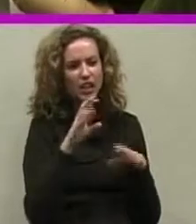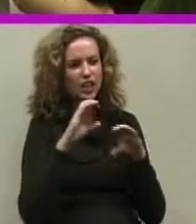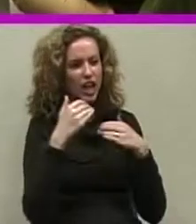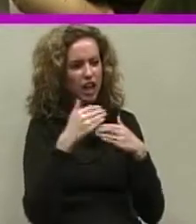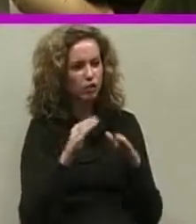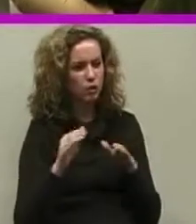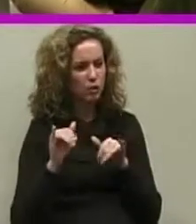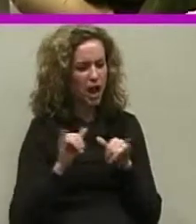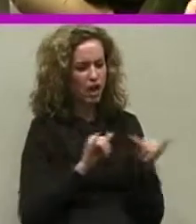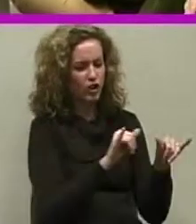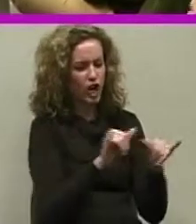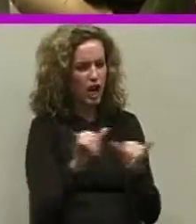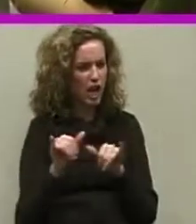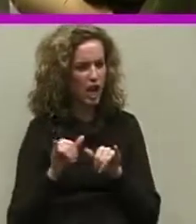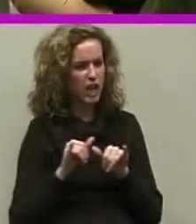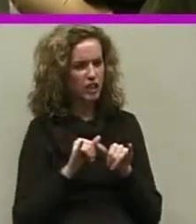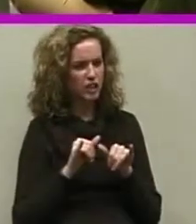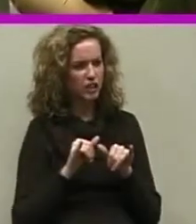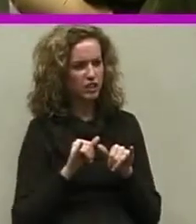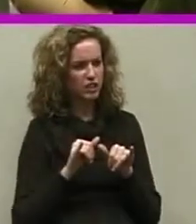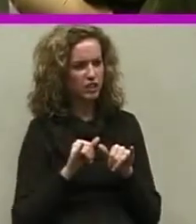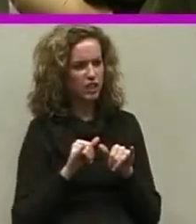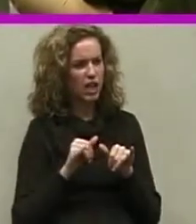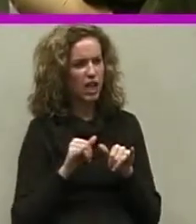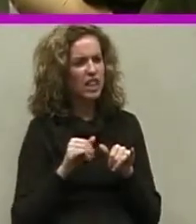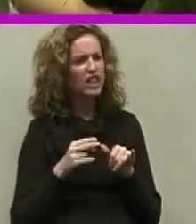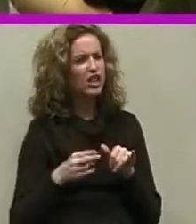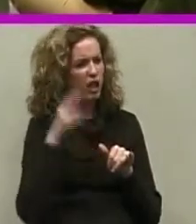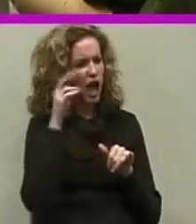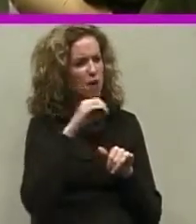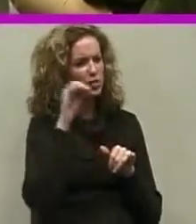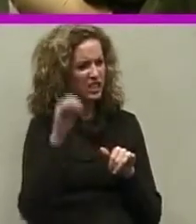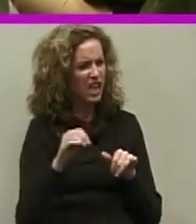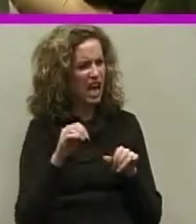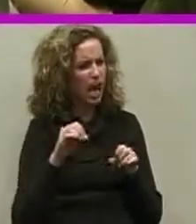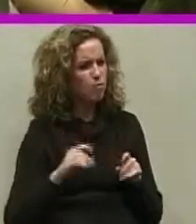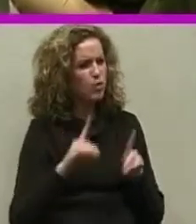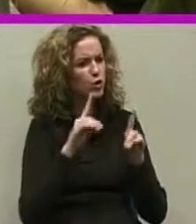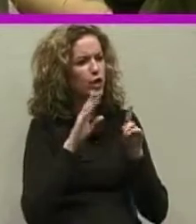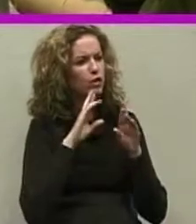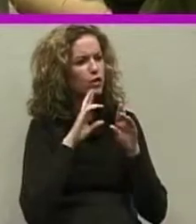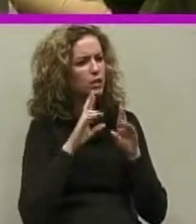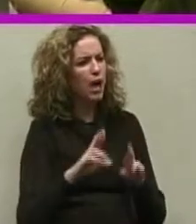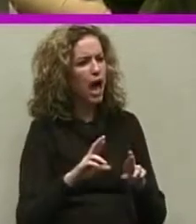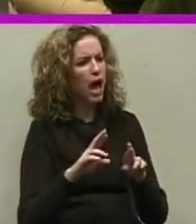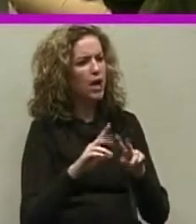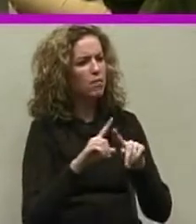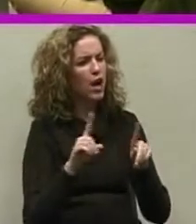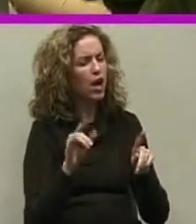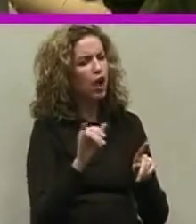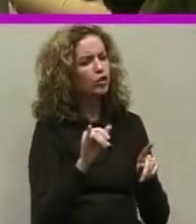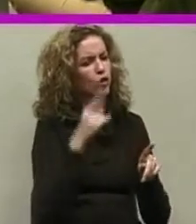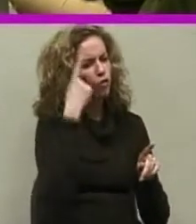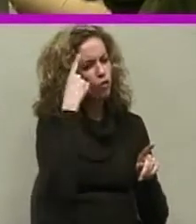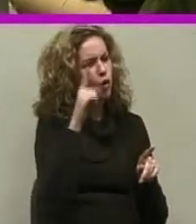is, it's pretty high for chances to respond, but it's pretty high also for a lot of verbal, what do you call